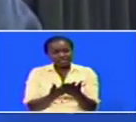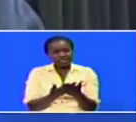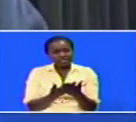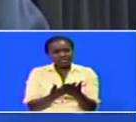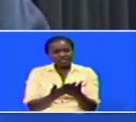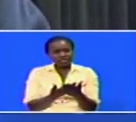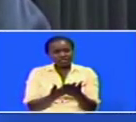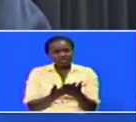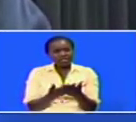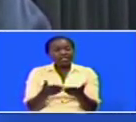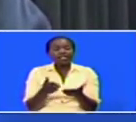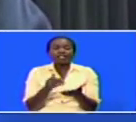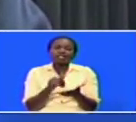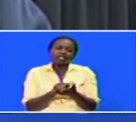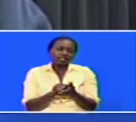that